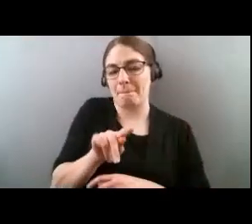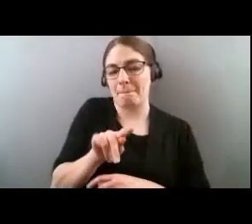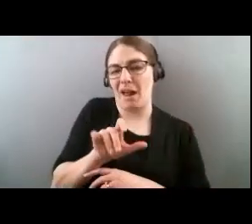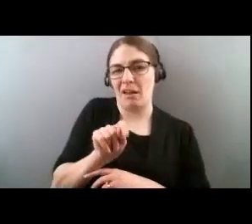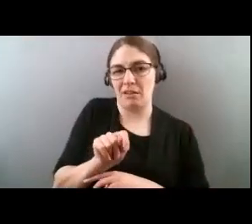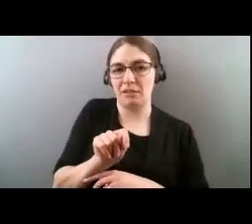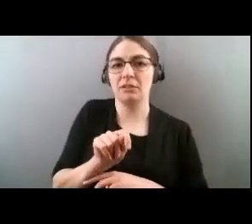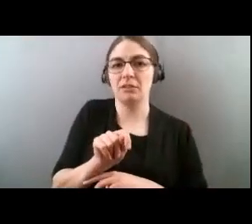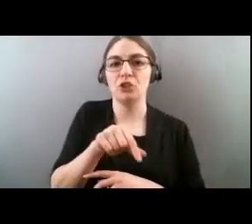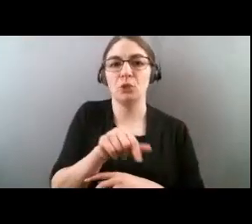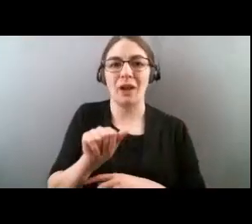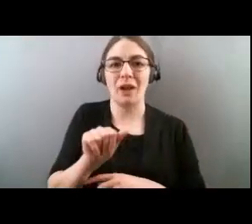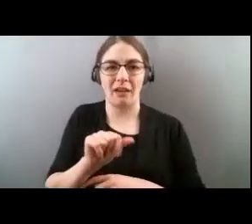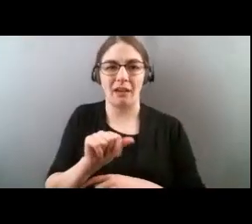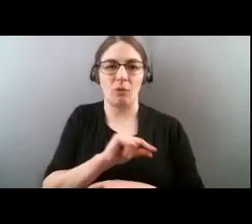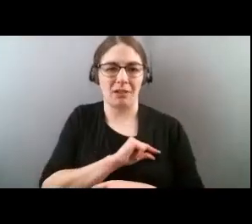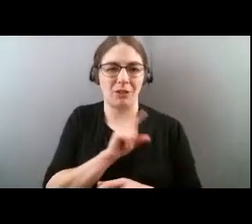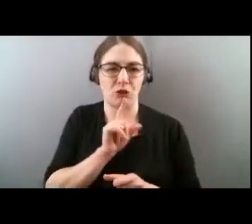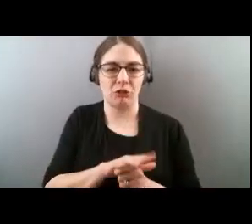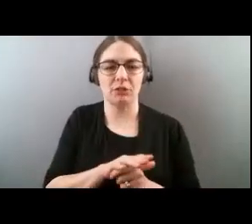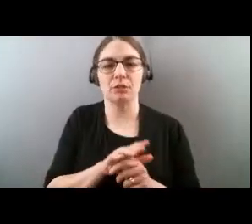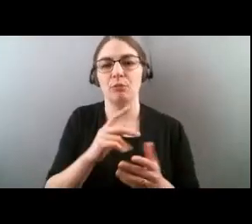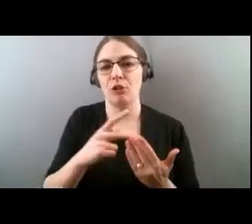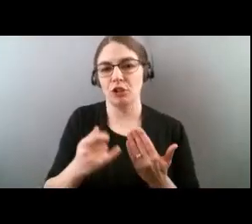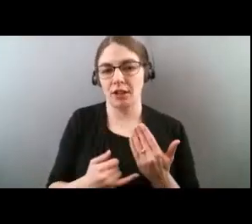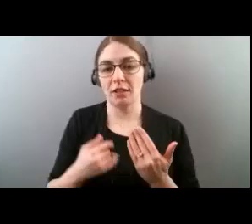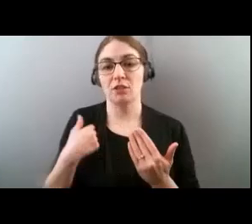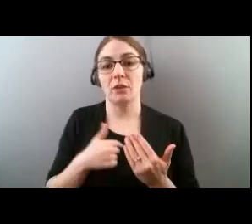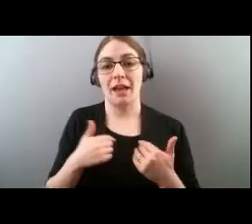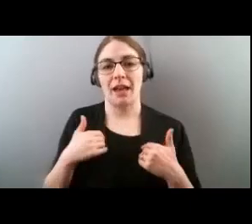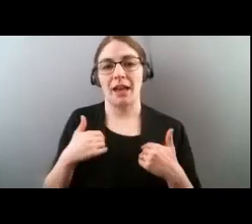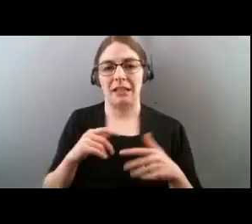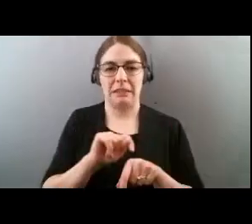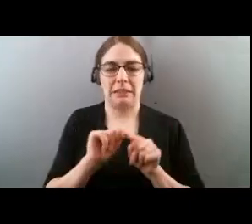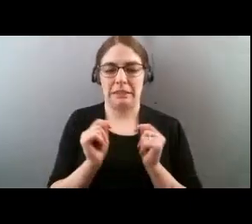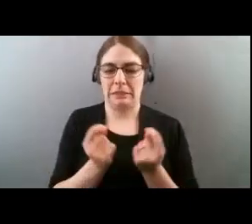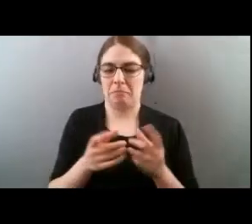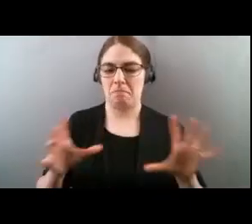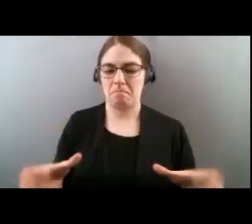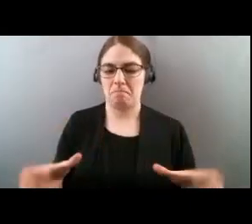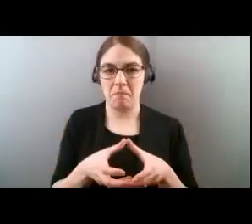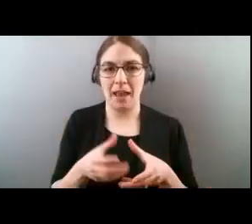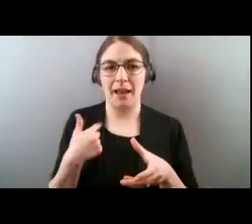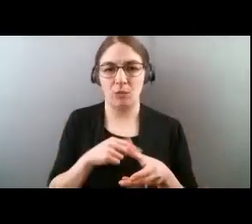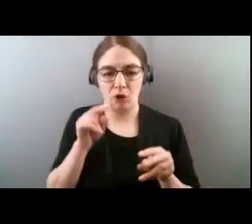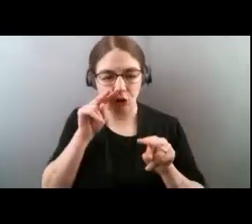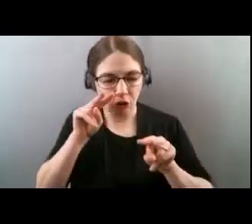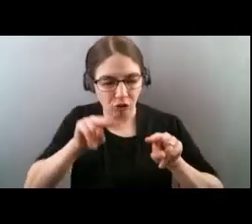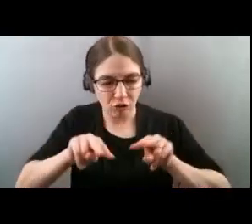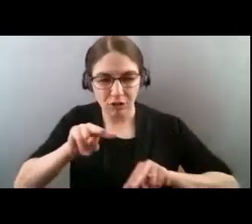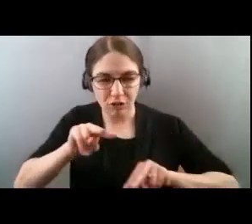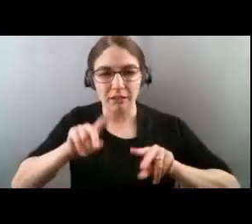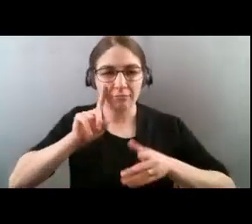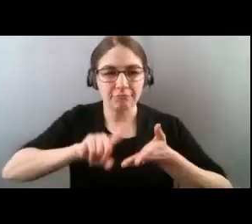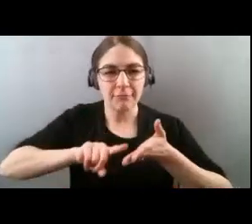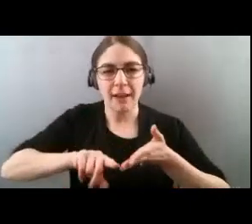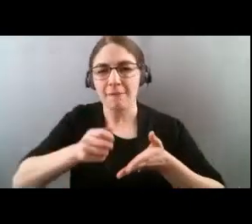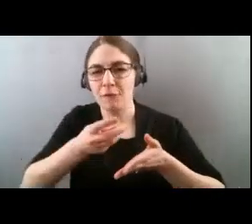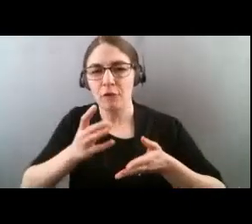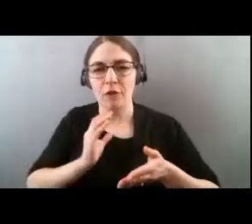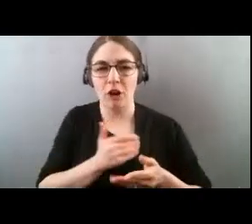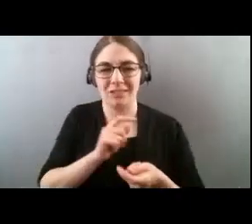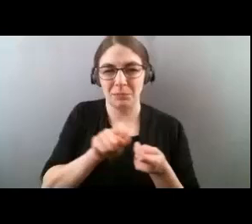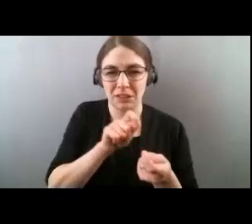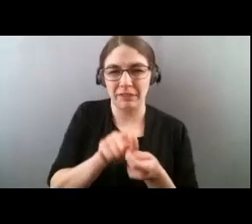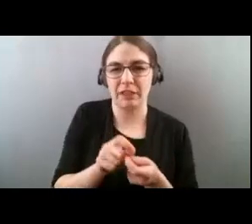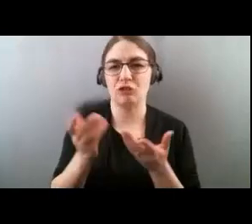we got a team together and we're just looking at a few of our specific service lines